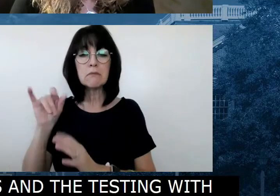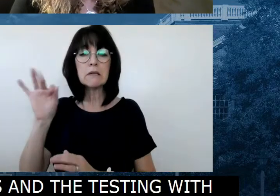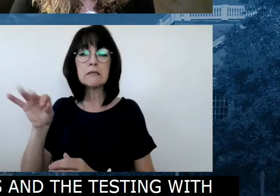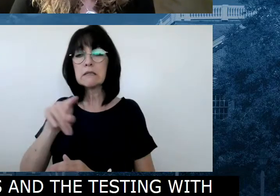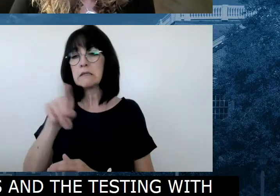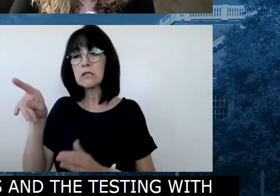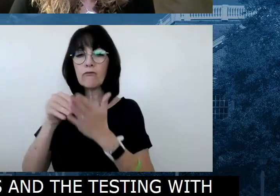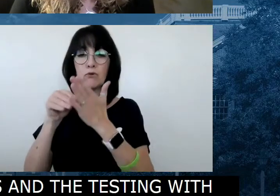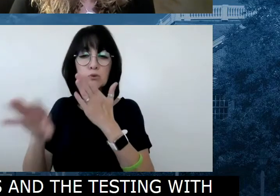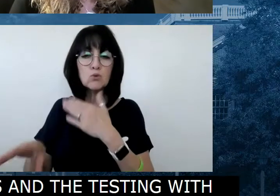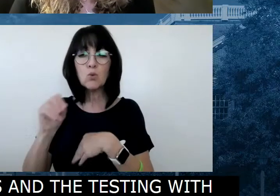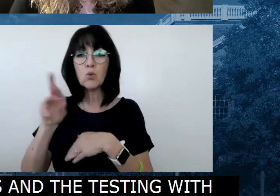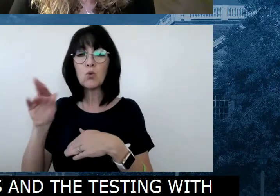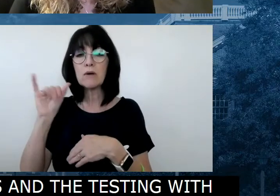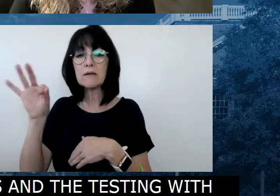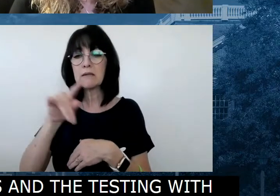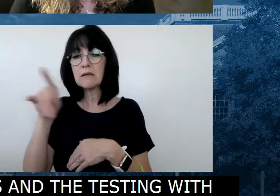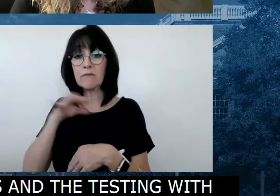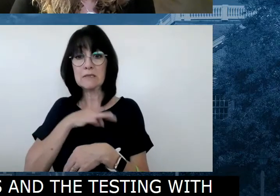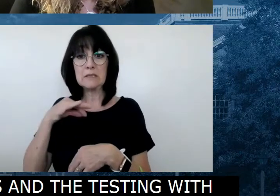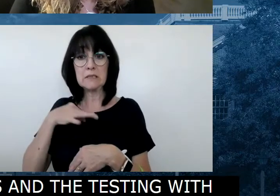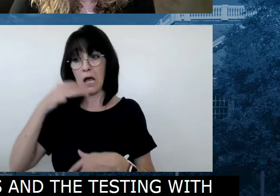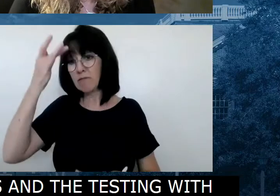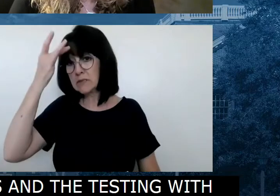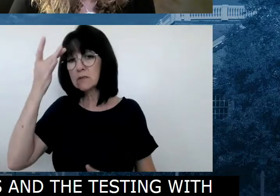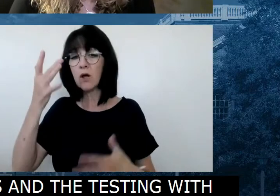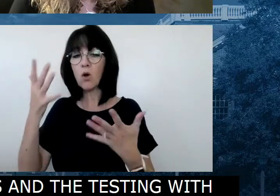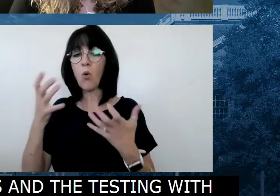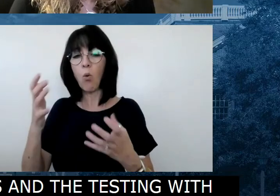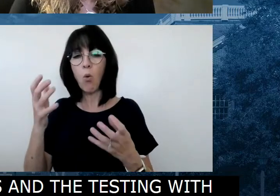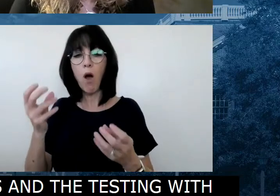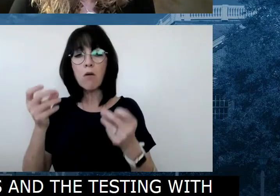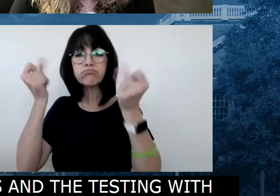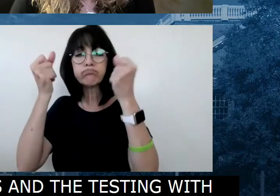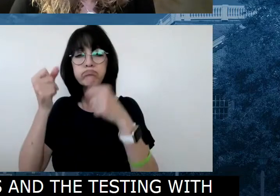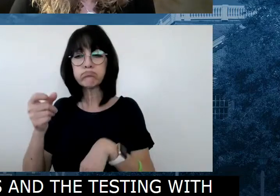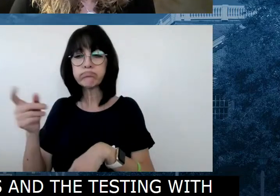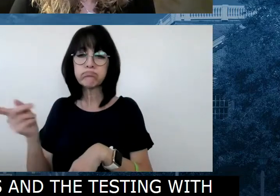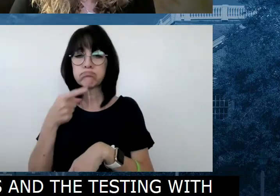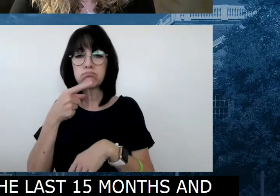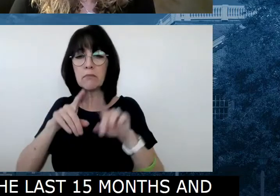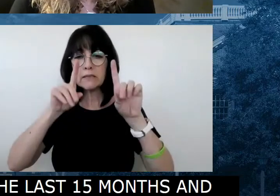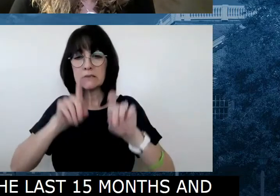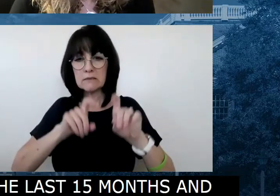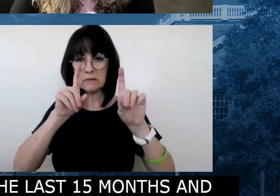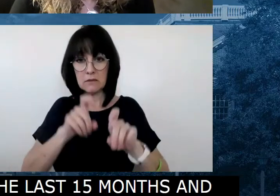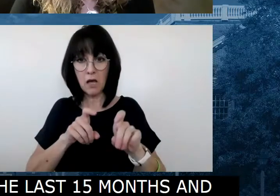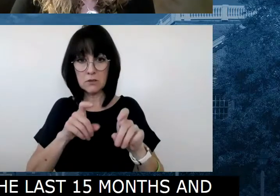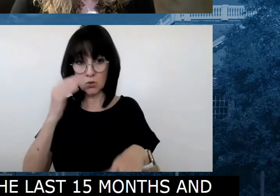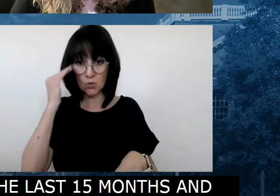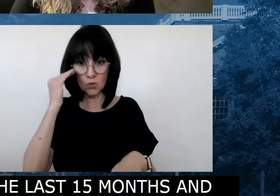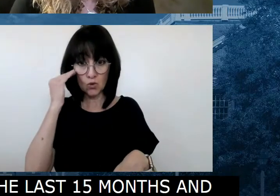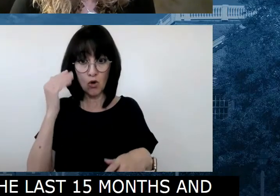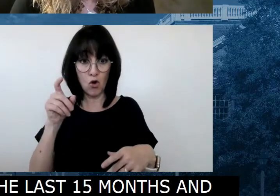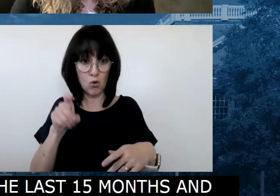We're going to continue to, evaluate it and reassess it as it's needed and where we are during the